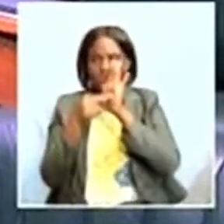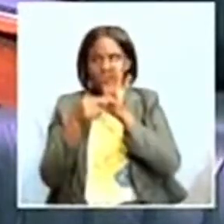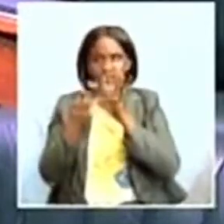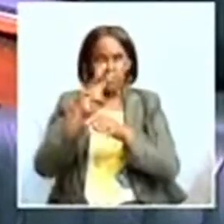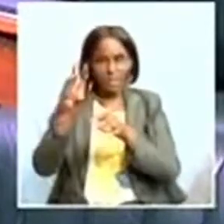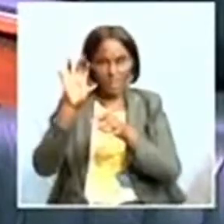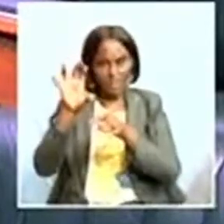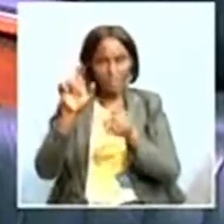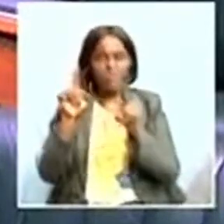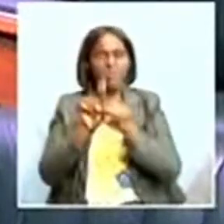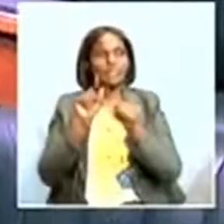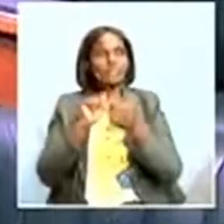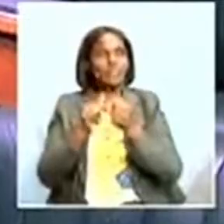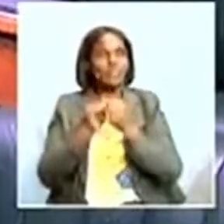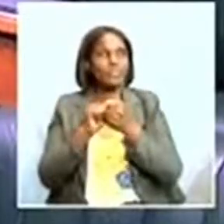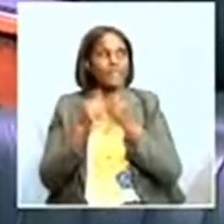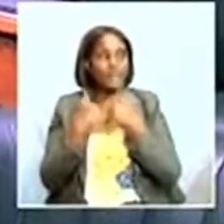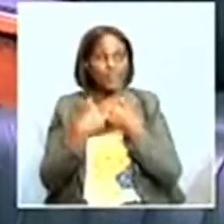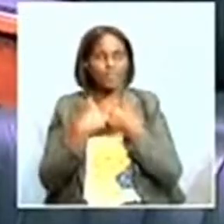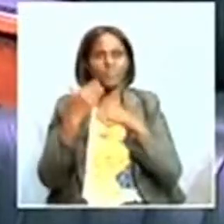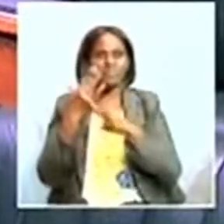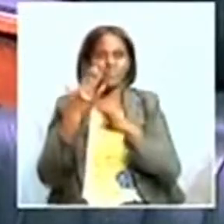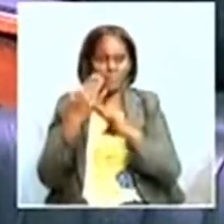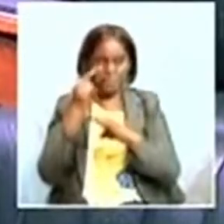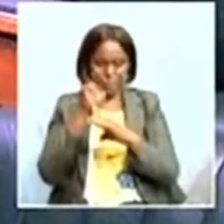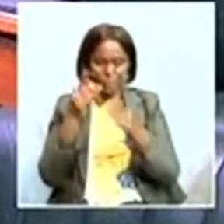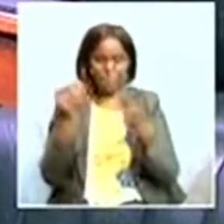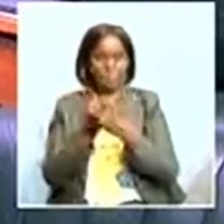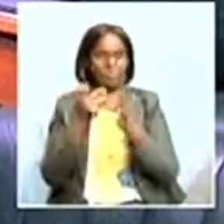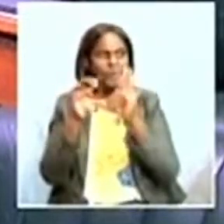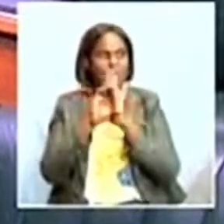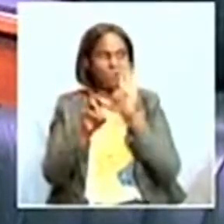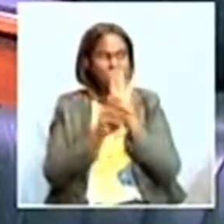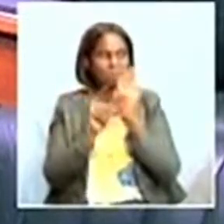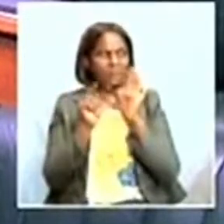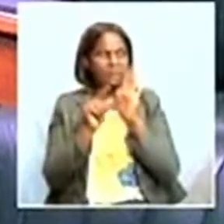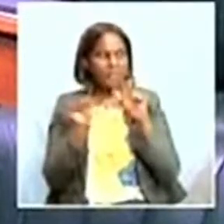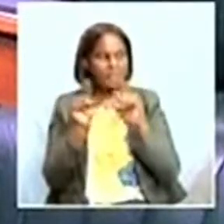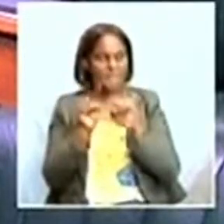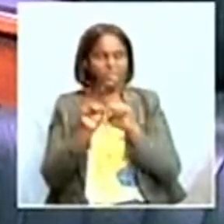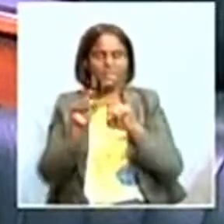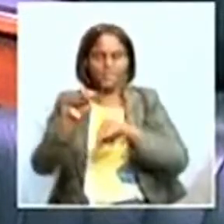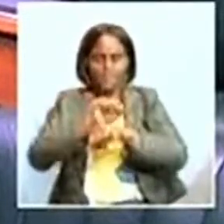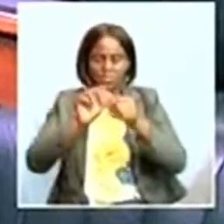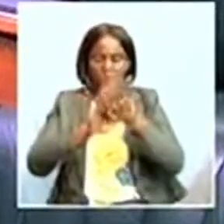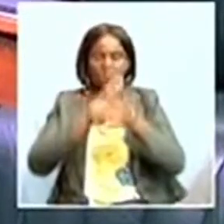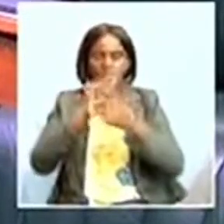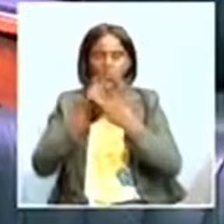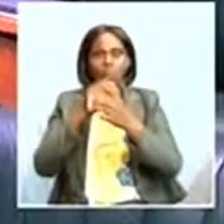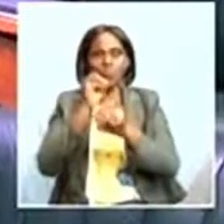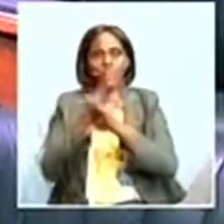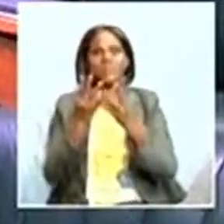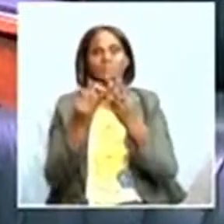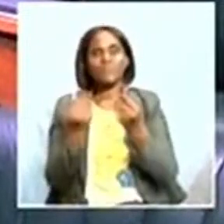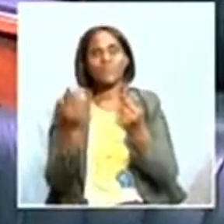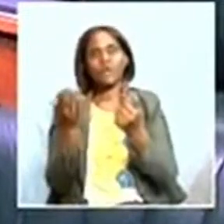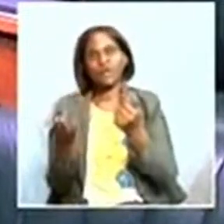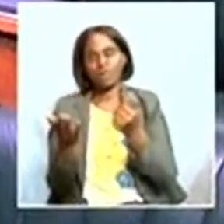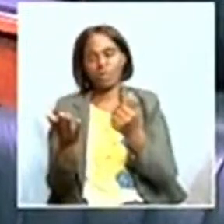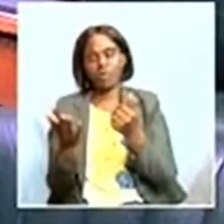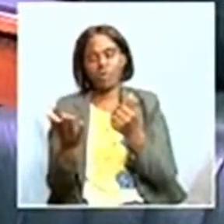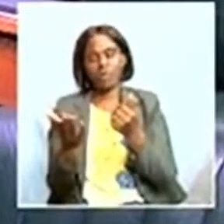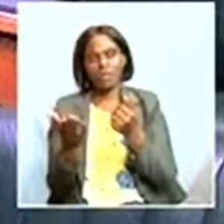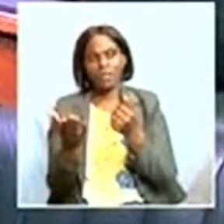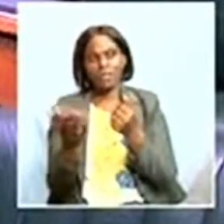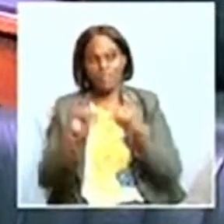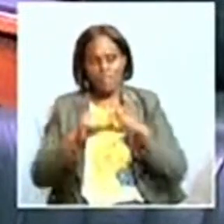just be brief. Before this new curriculum, the secondary schools were already a few.